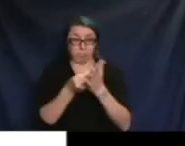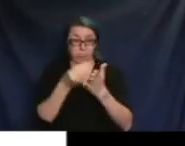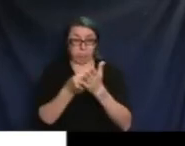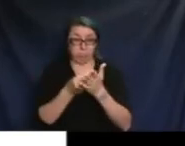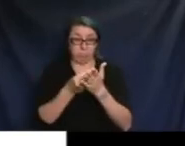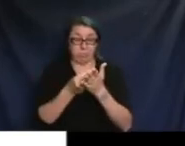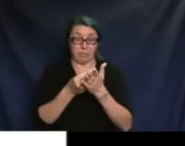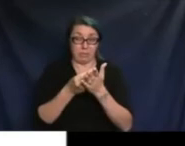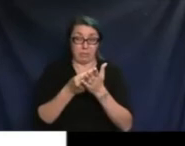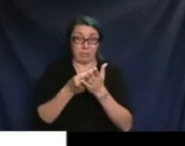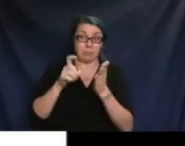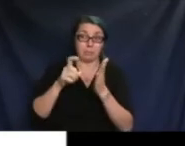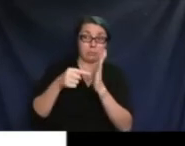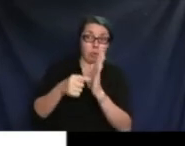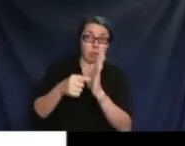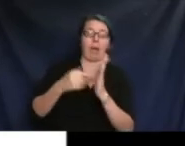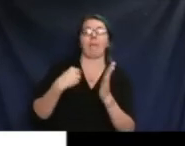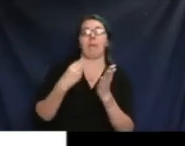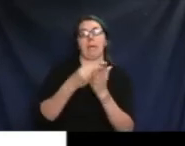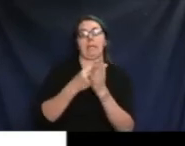that the project has alternative revenue.